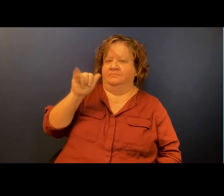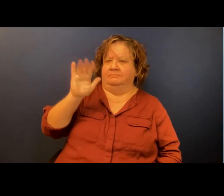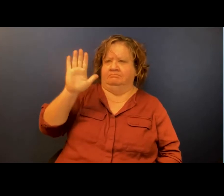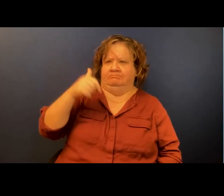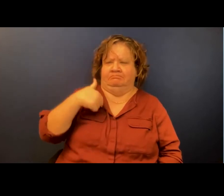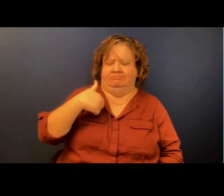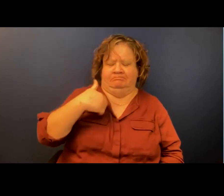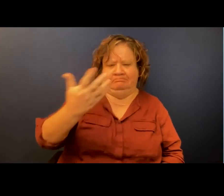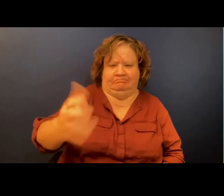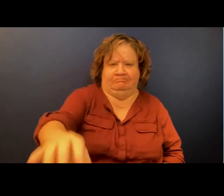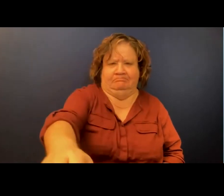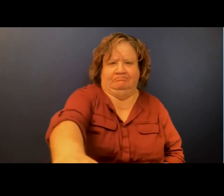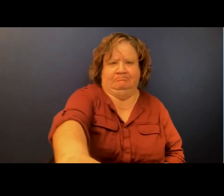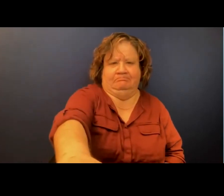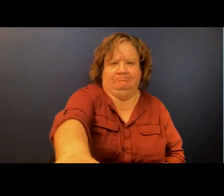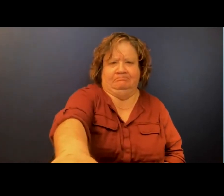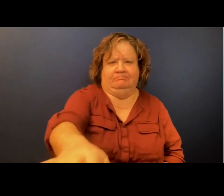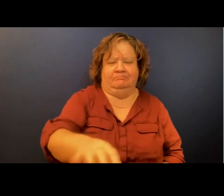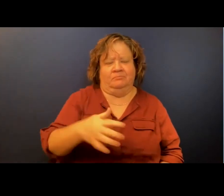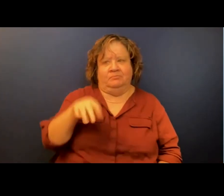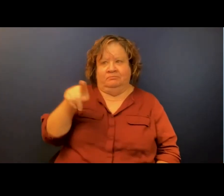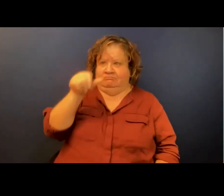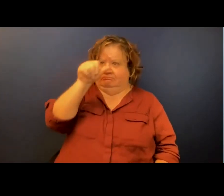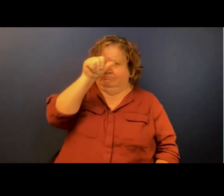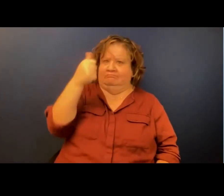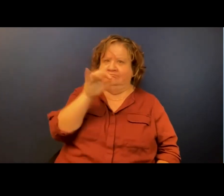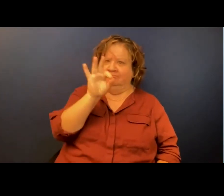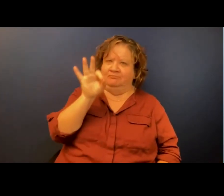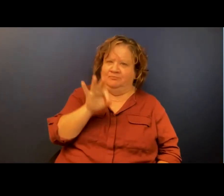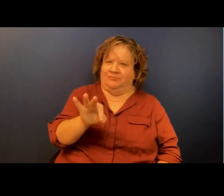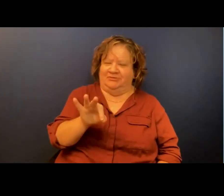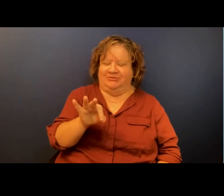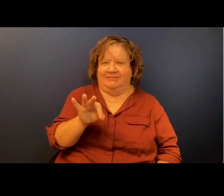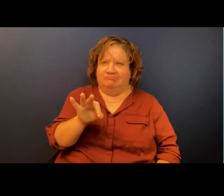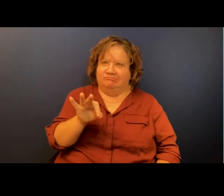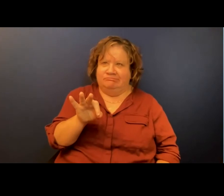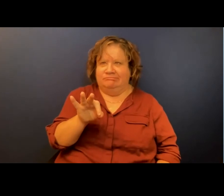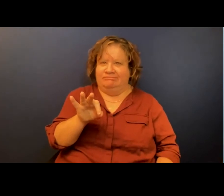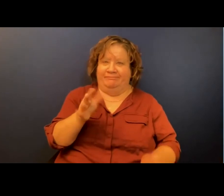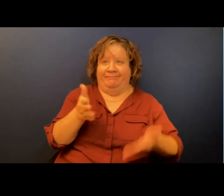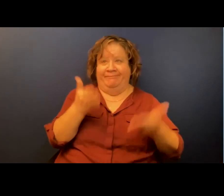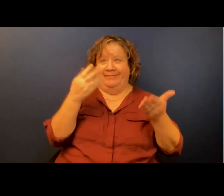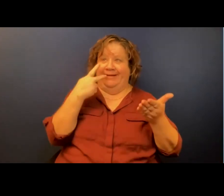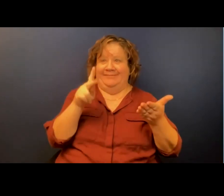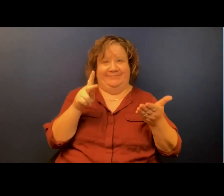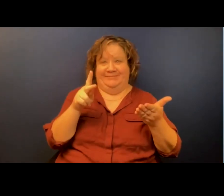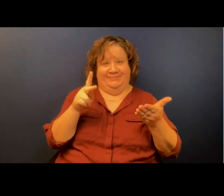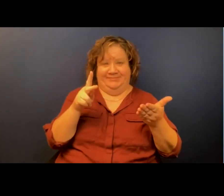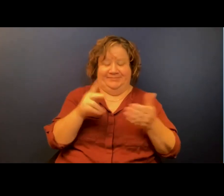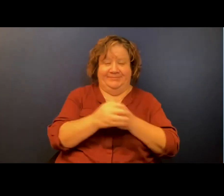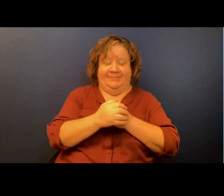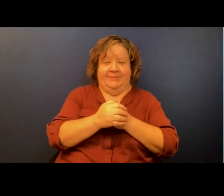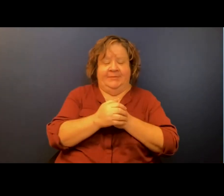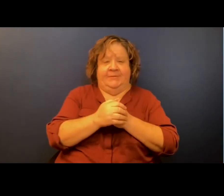question to answer. I think it depends a lot on organizations and countries and